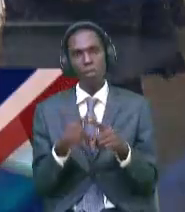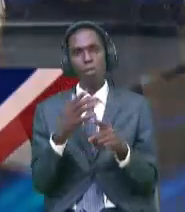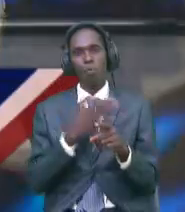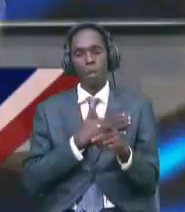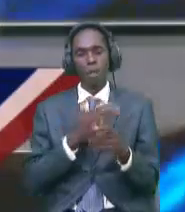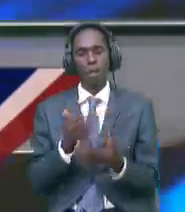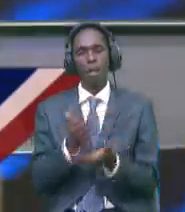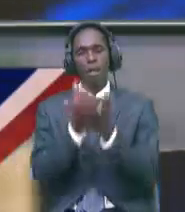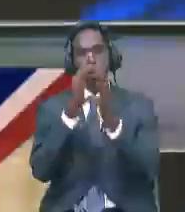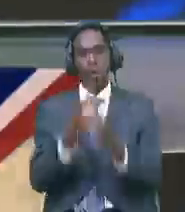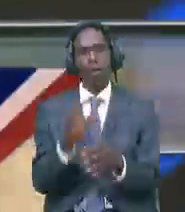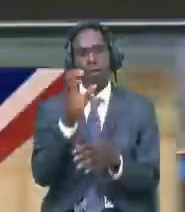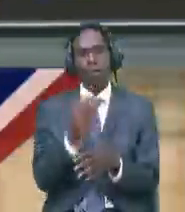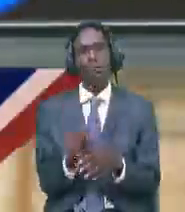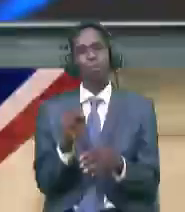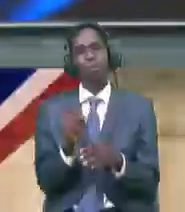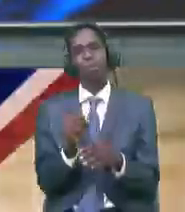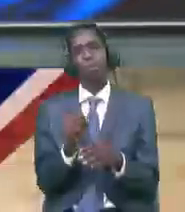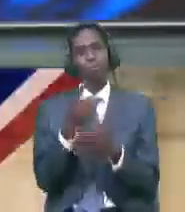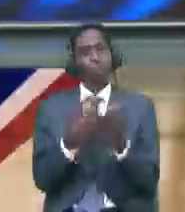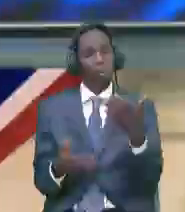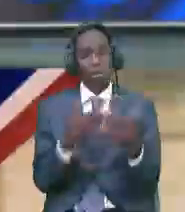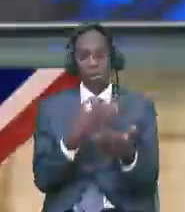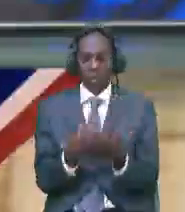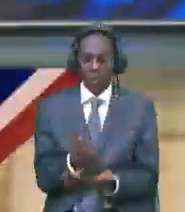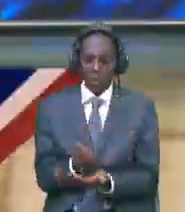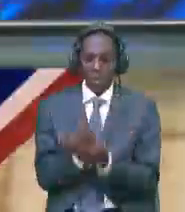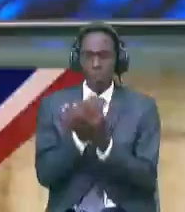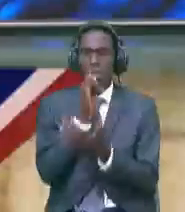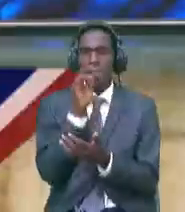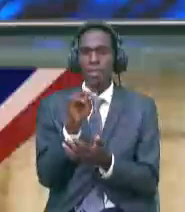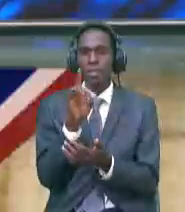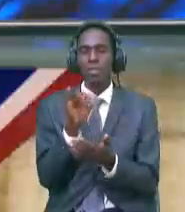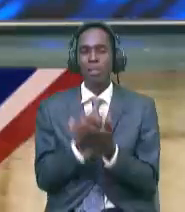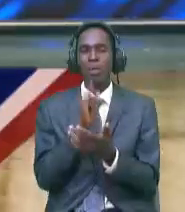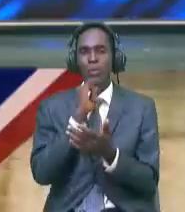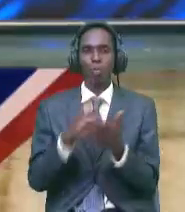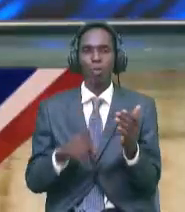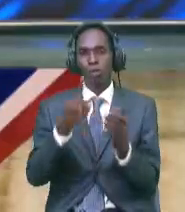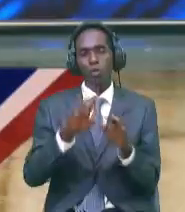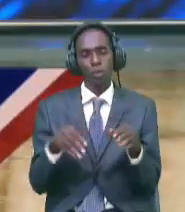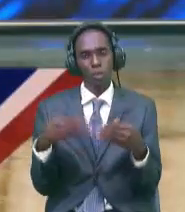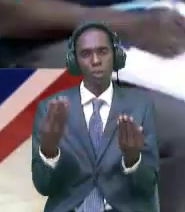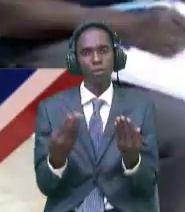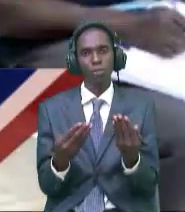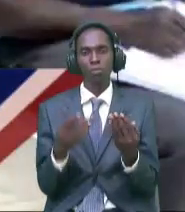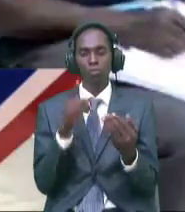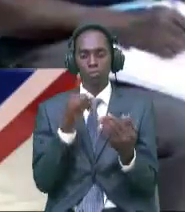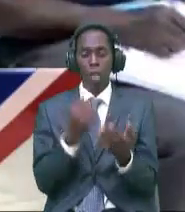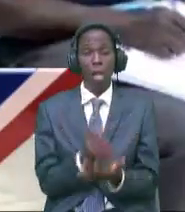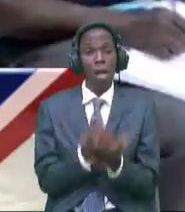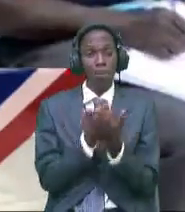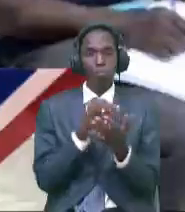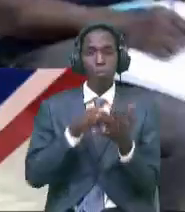helpers. Whatever help is needed, that's what you offer. Help in the preaching of the gospel. Help